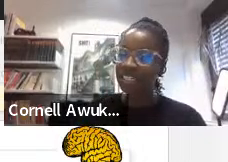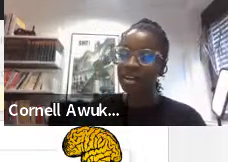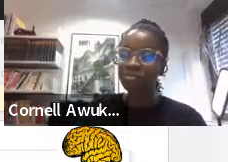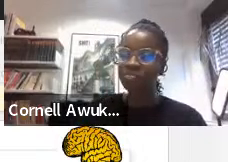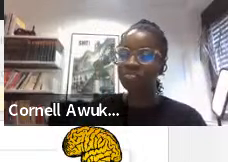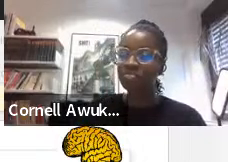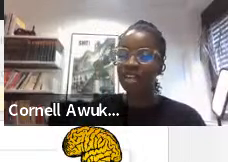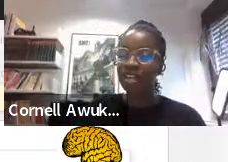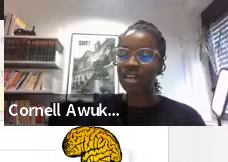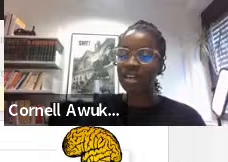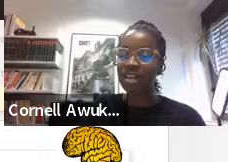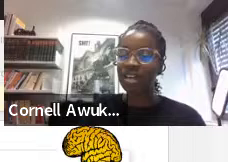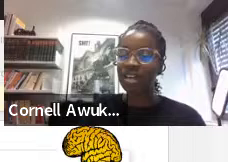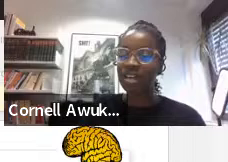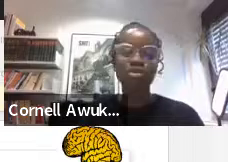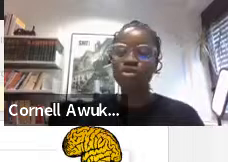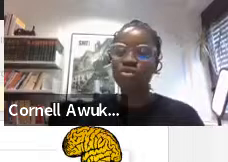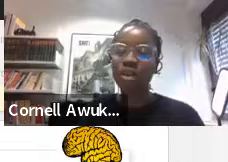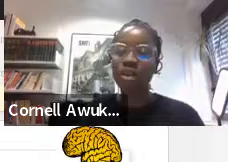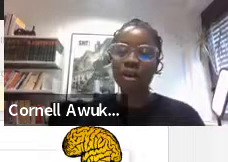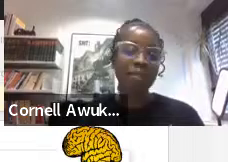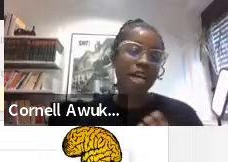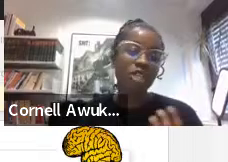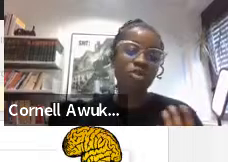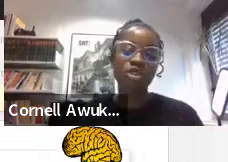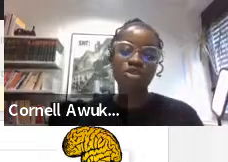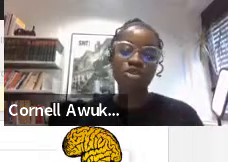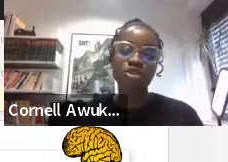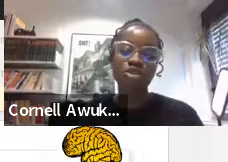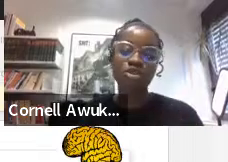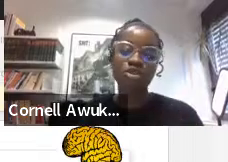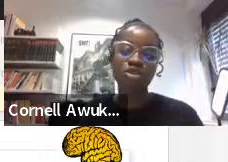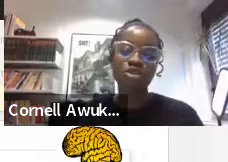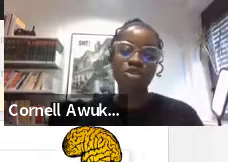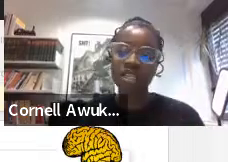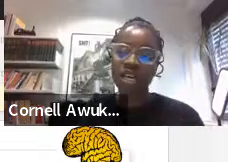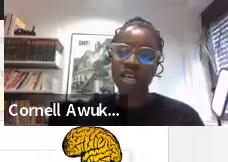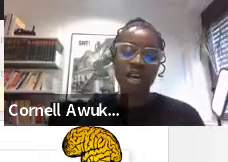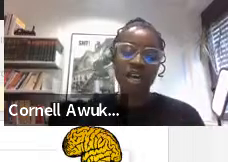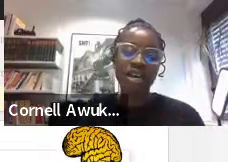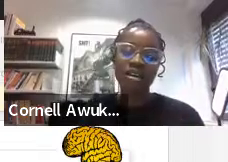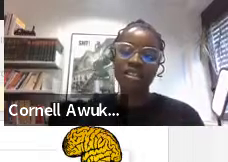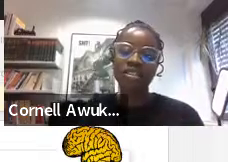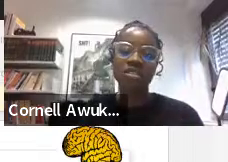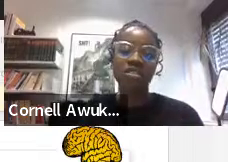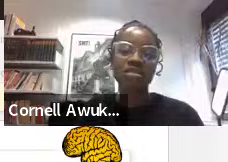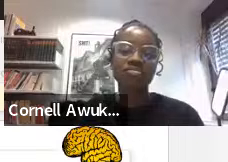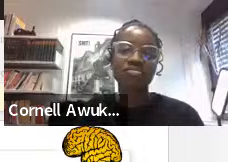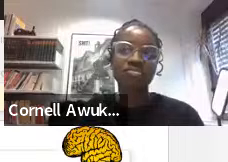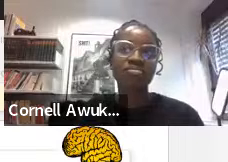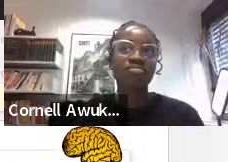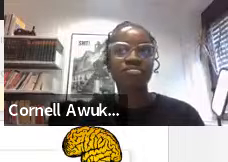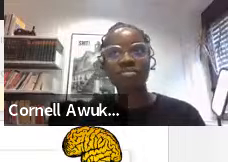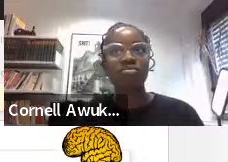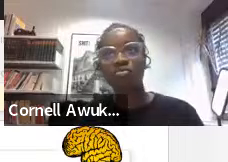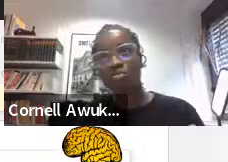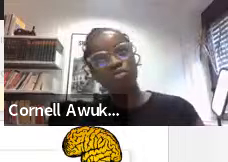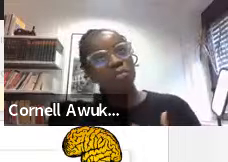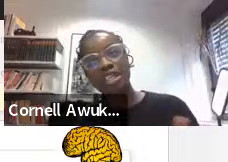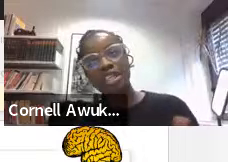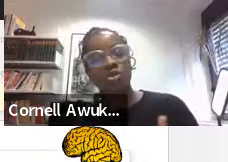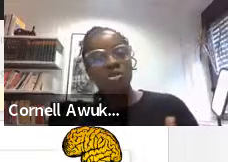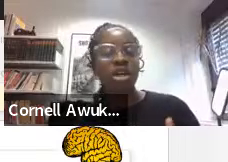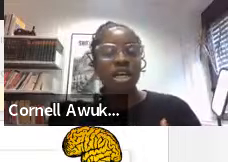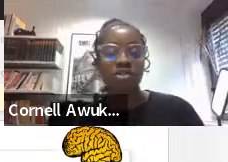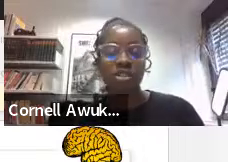thankfully been able to impact 22 countries. And